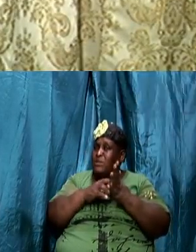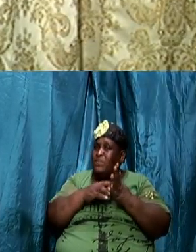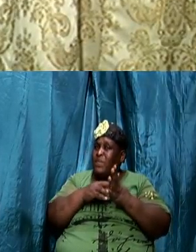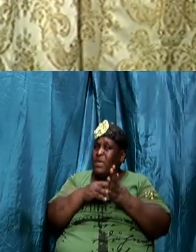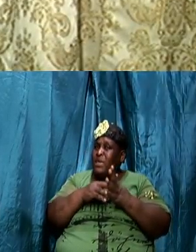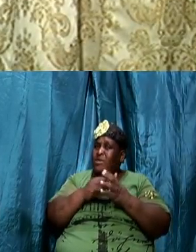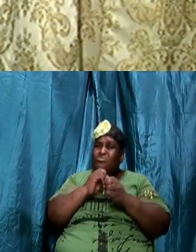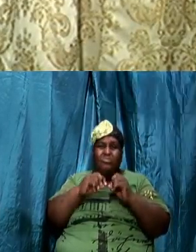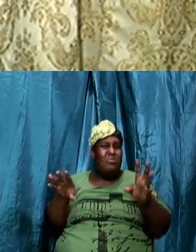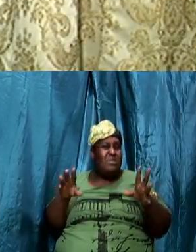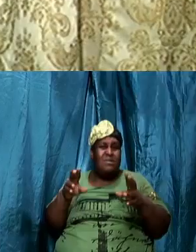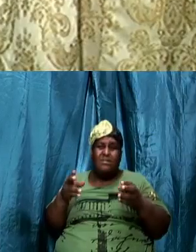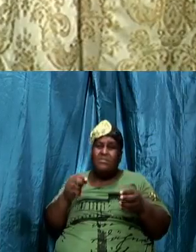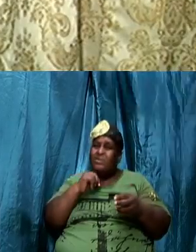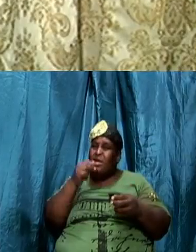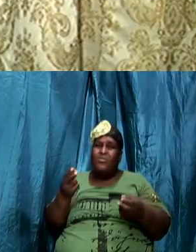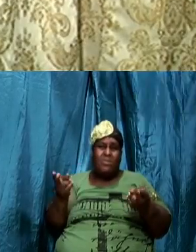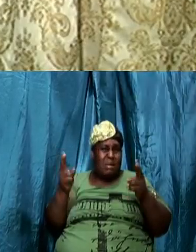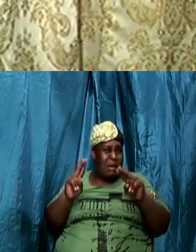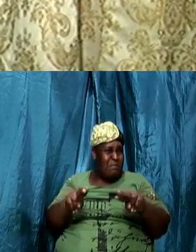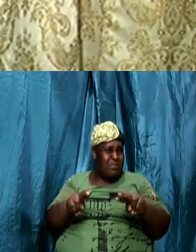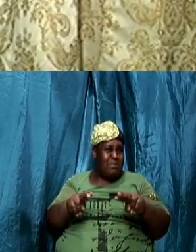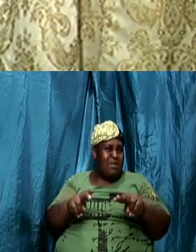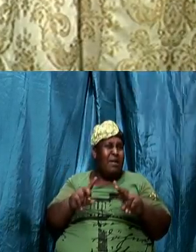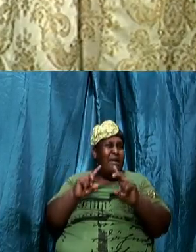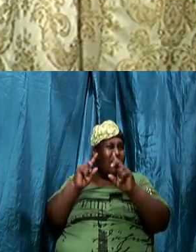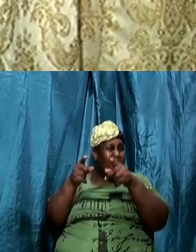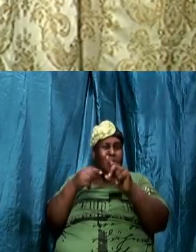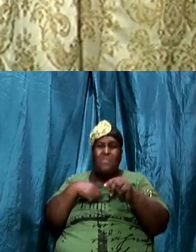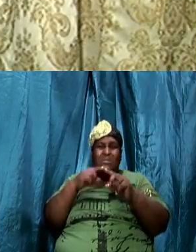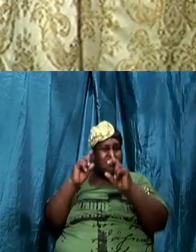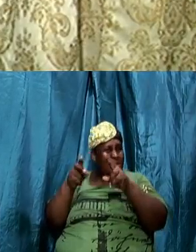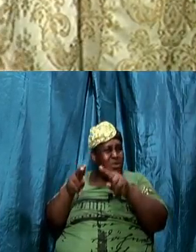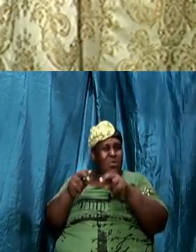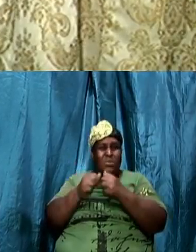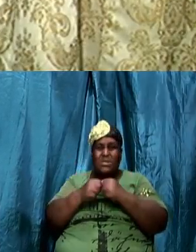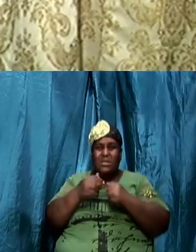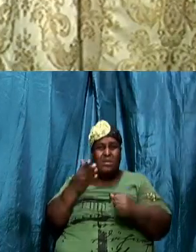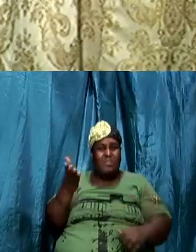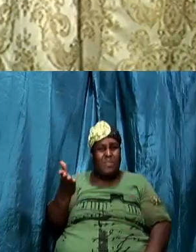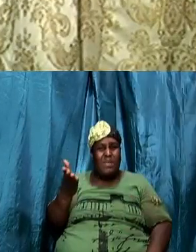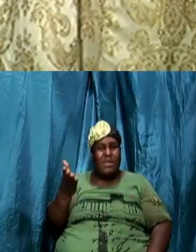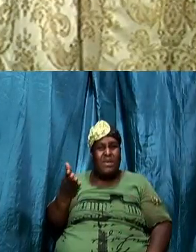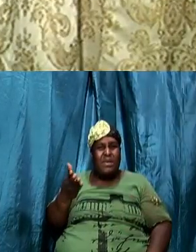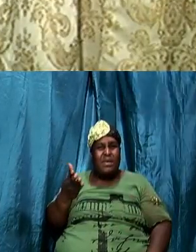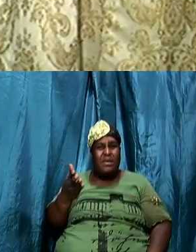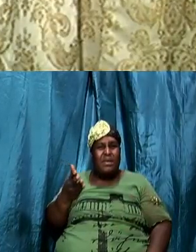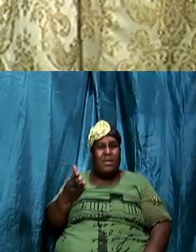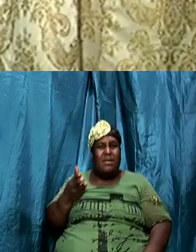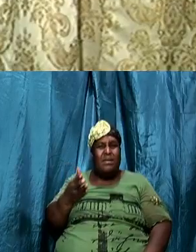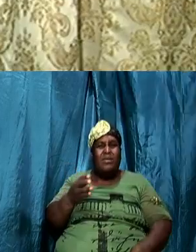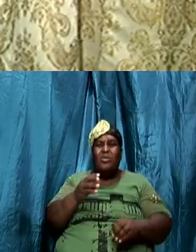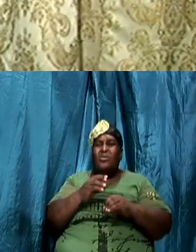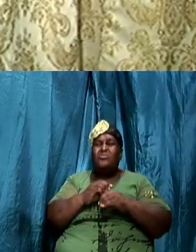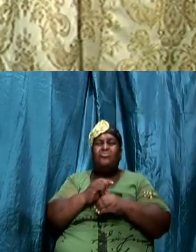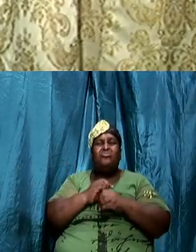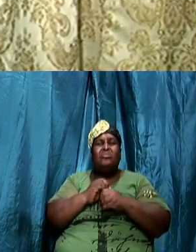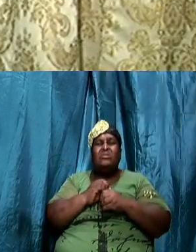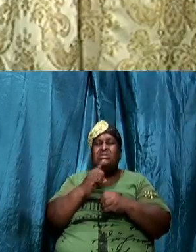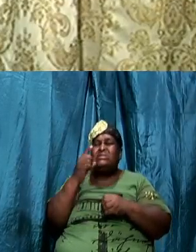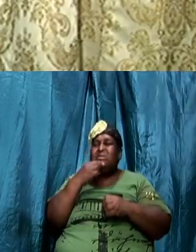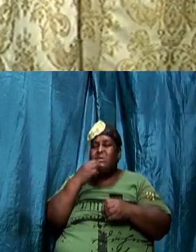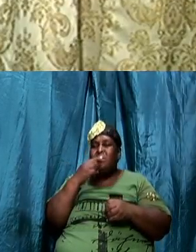them. It's just, I'm not even going, you don't say don't curse them. So me now go curse them. I'm going to just go with